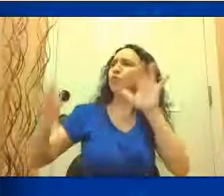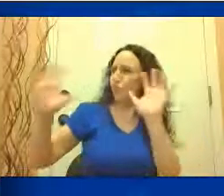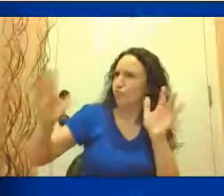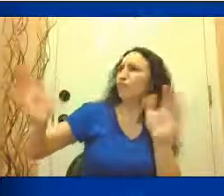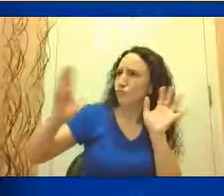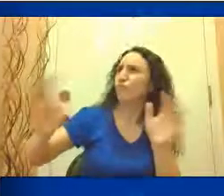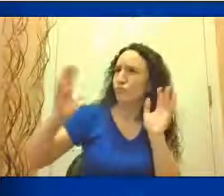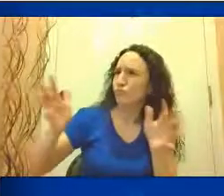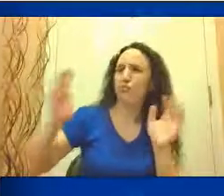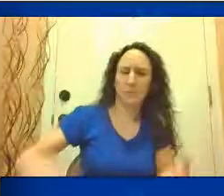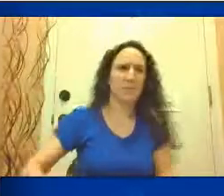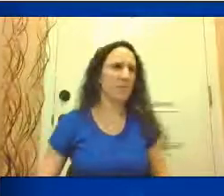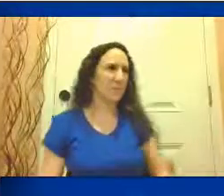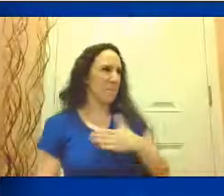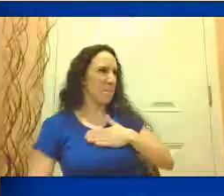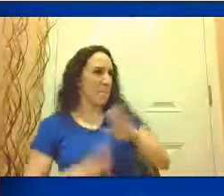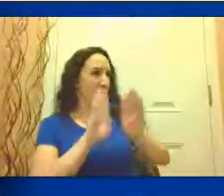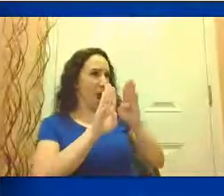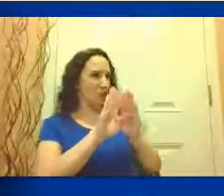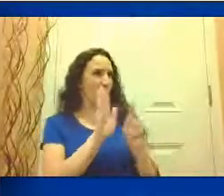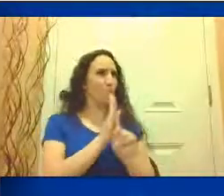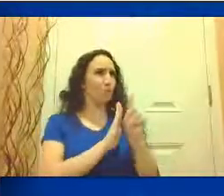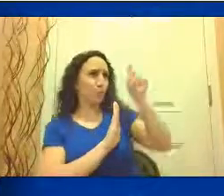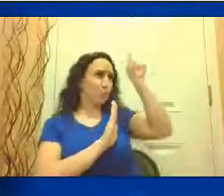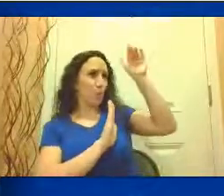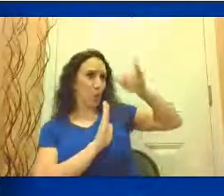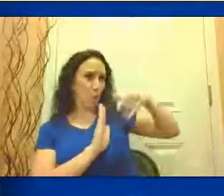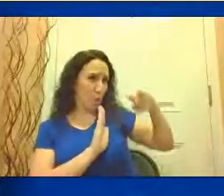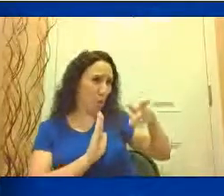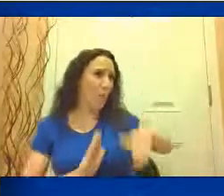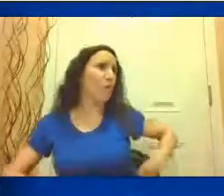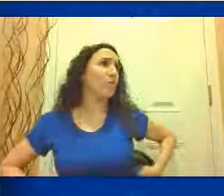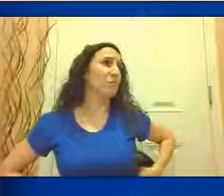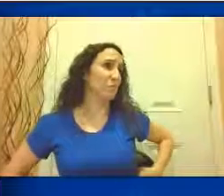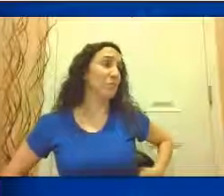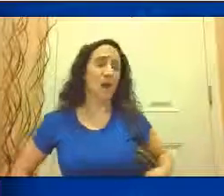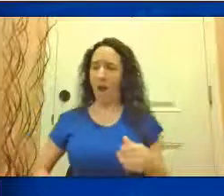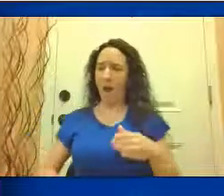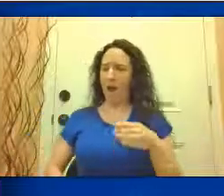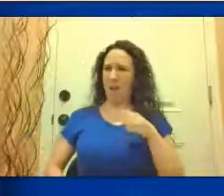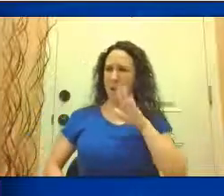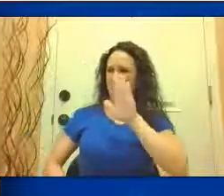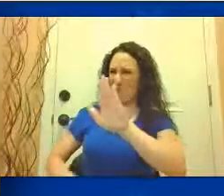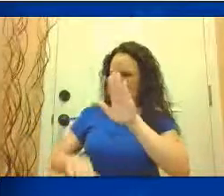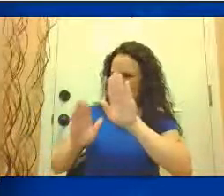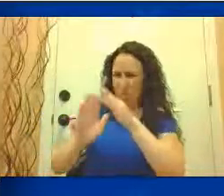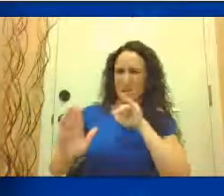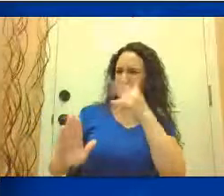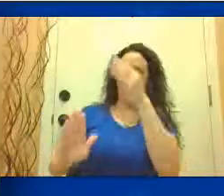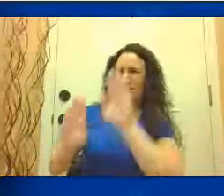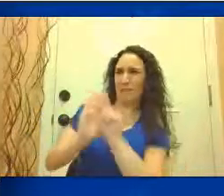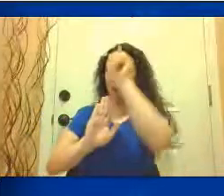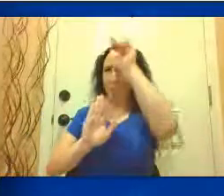a lively discussion. My front door is way taller than your front door. Your front door is not taller